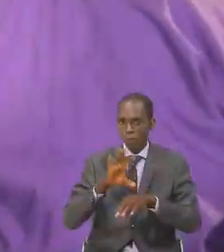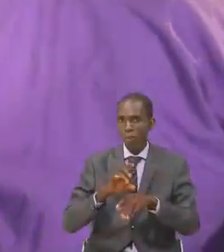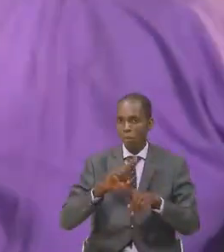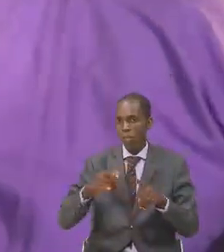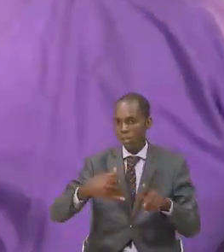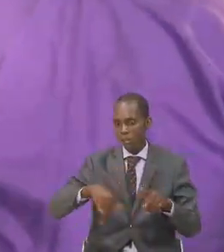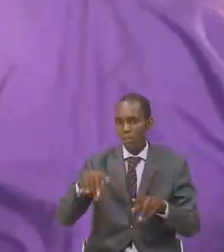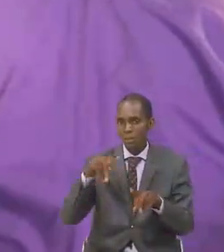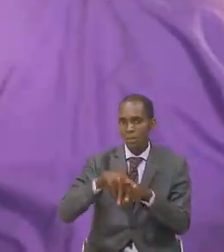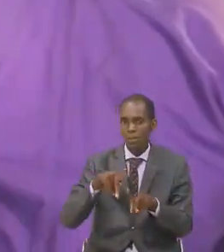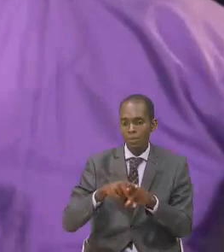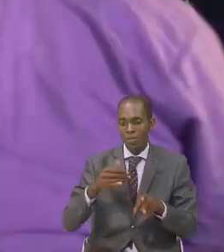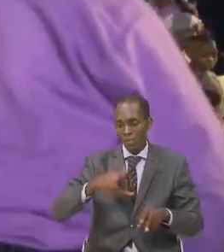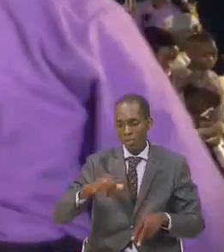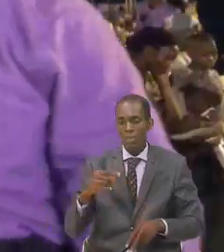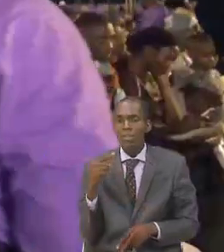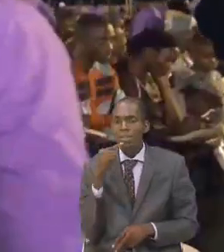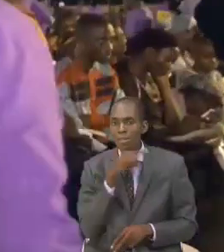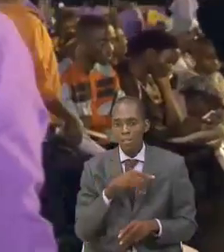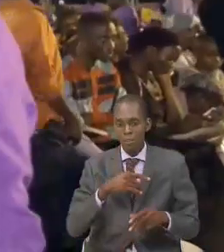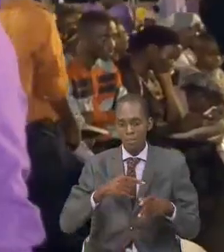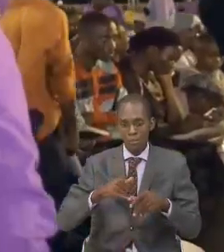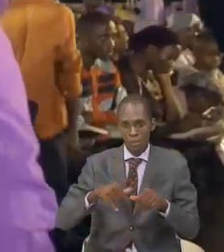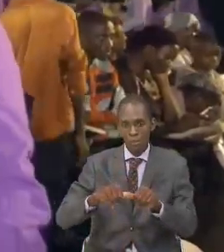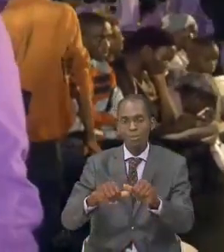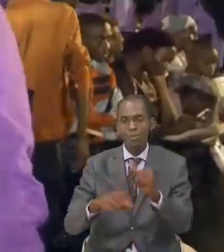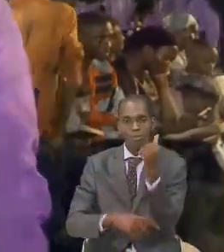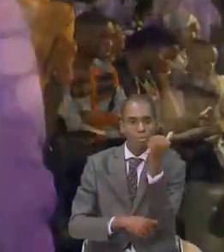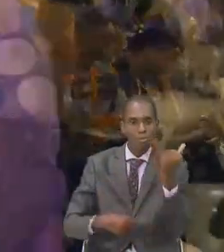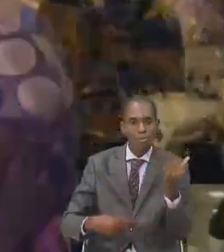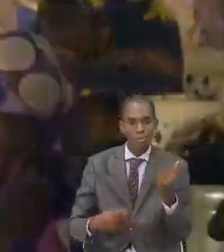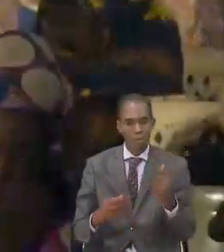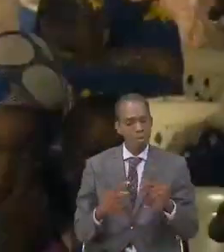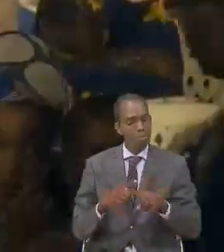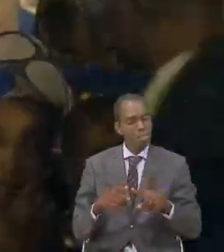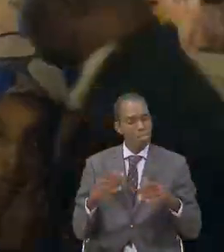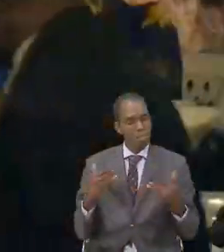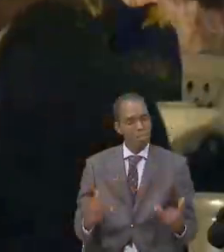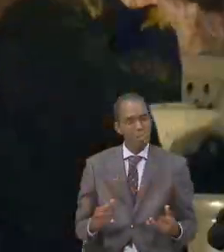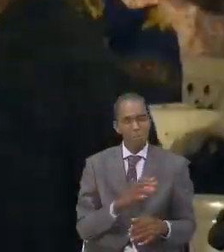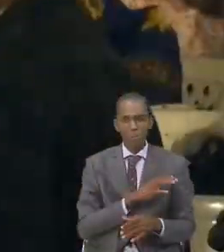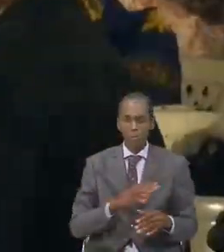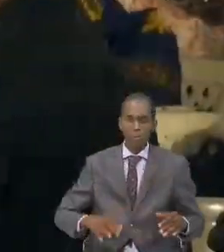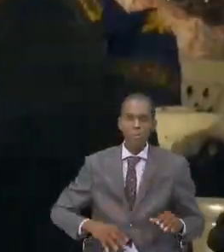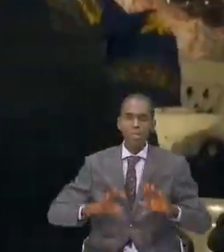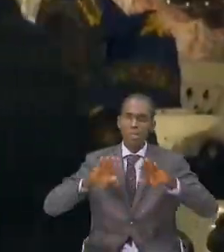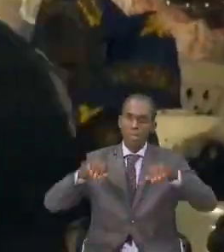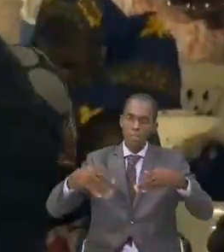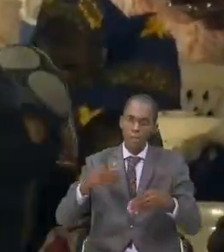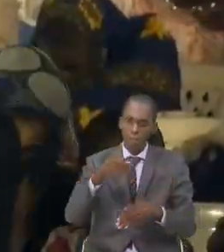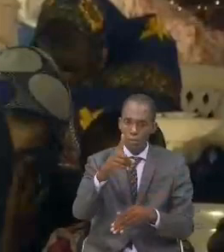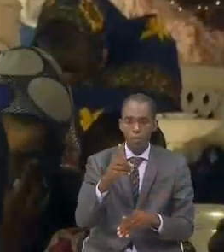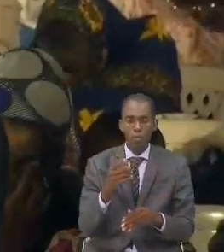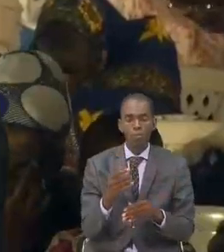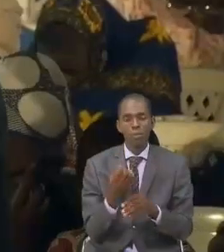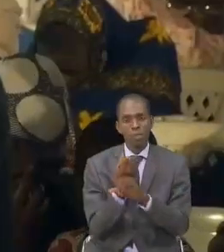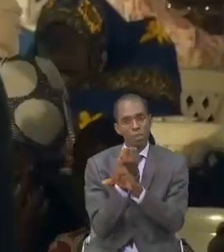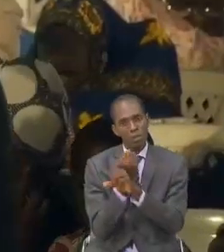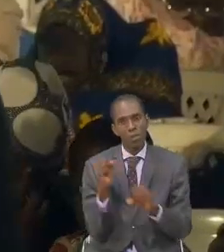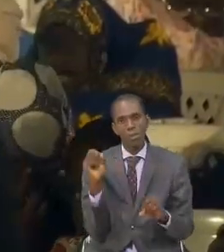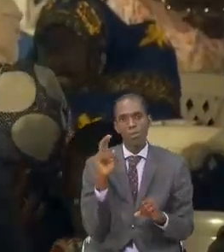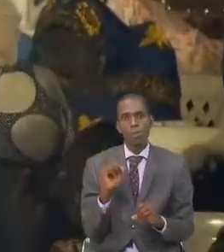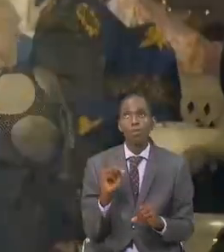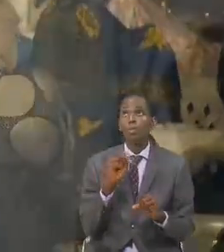was still evil. You were still doing the lying and the city and the cheating and the stealing. But now Christ says,